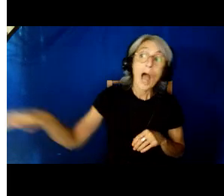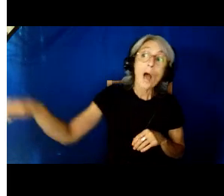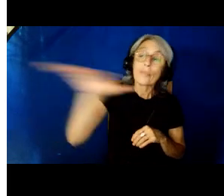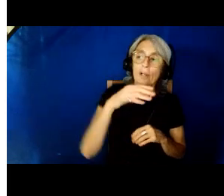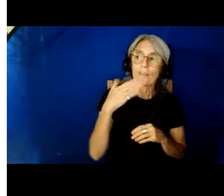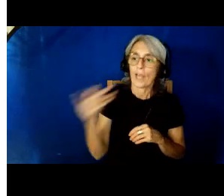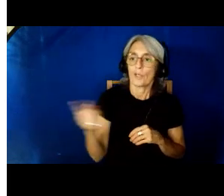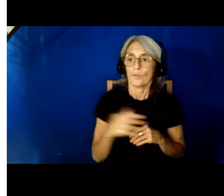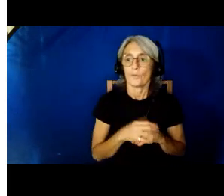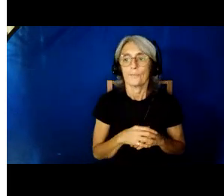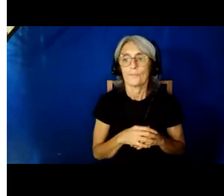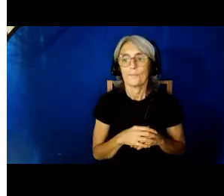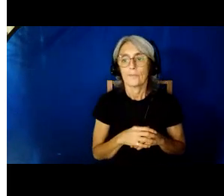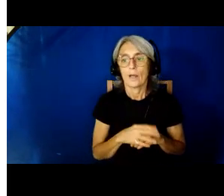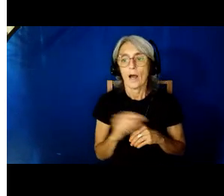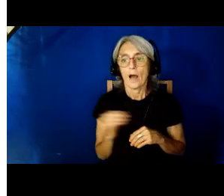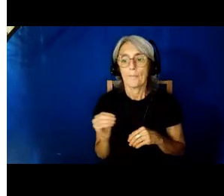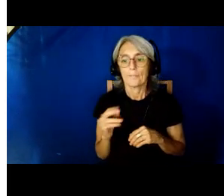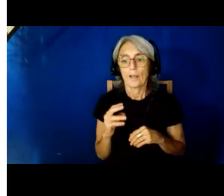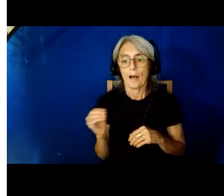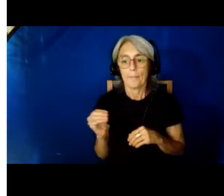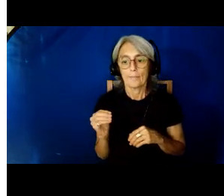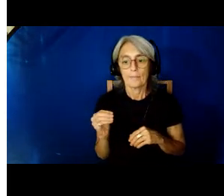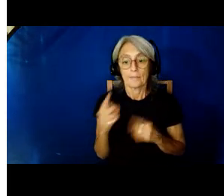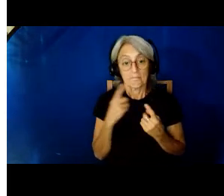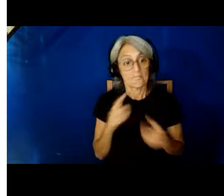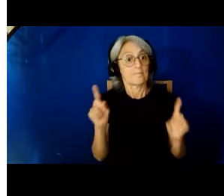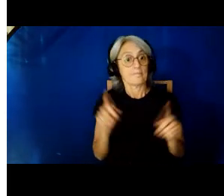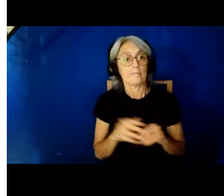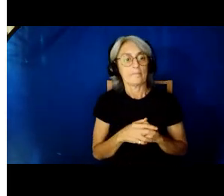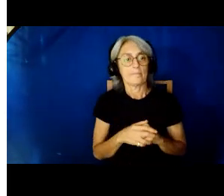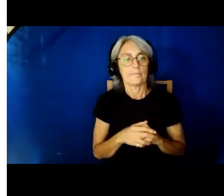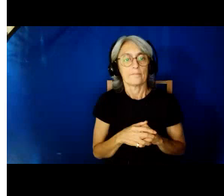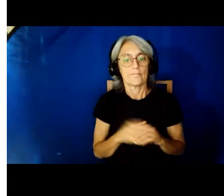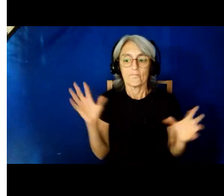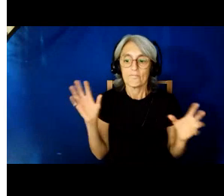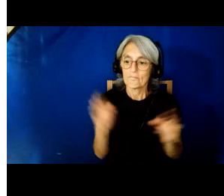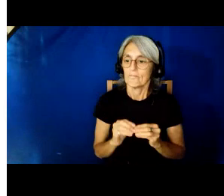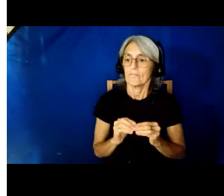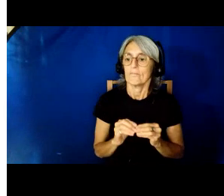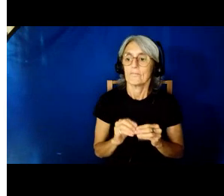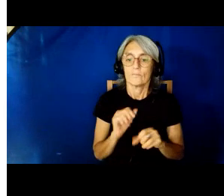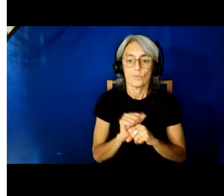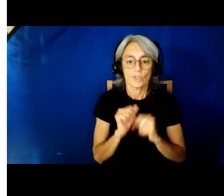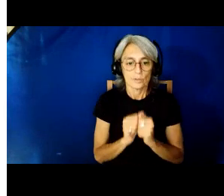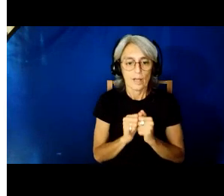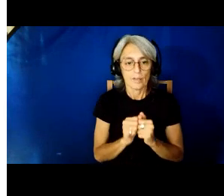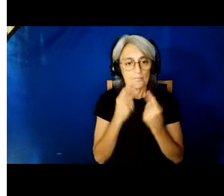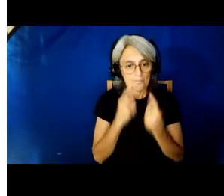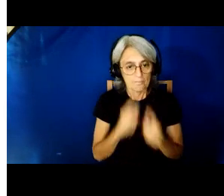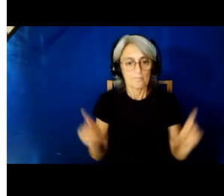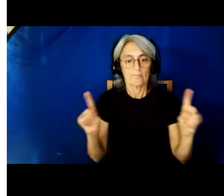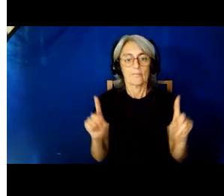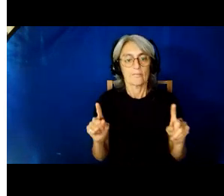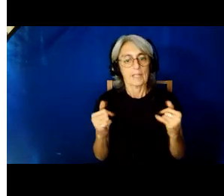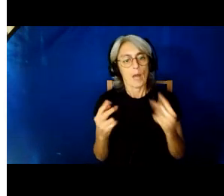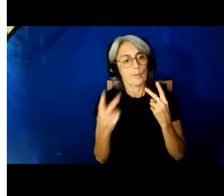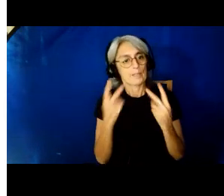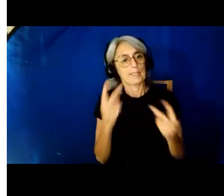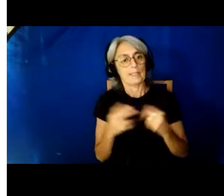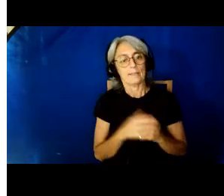and it came to fruition, and the work that everybody put in together, we can see it now, and I can see